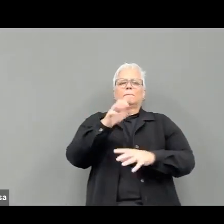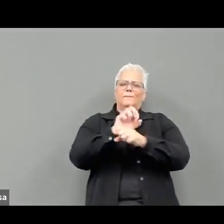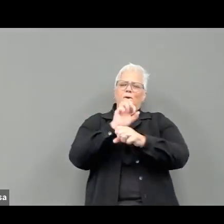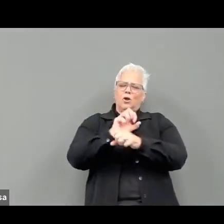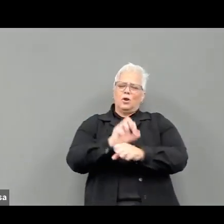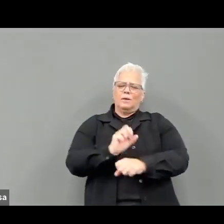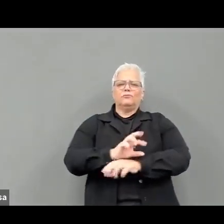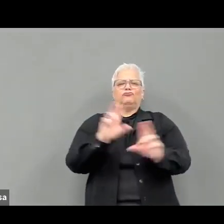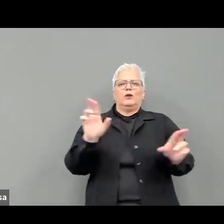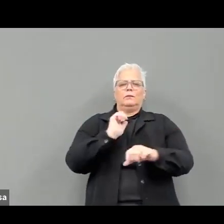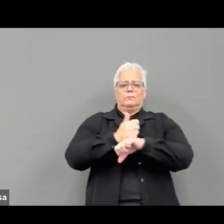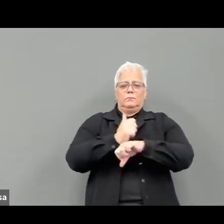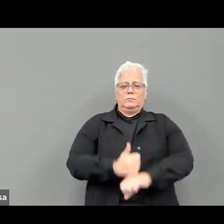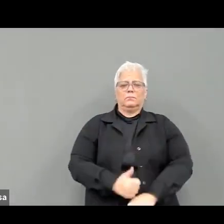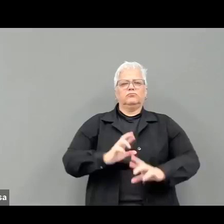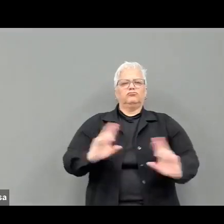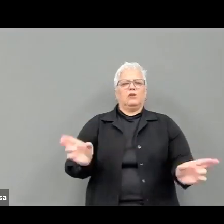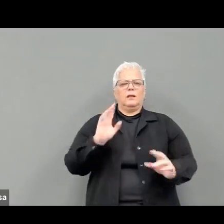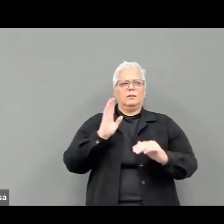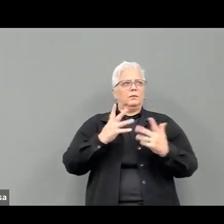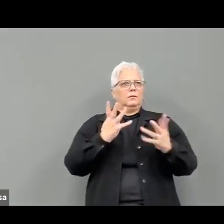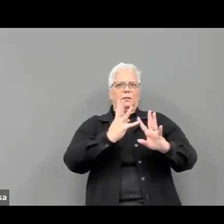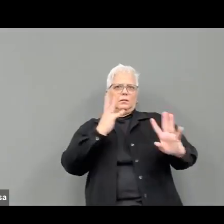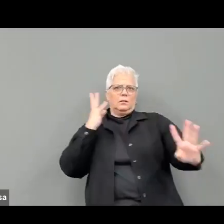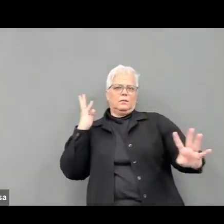our website. Go to